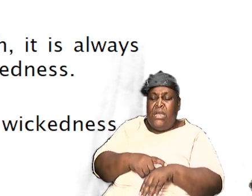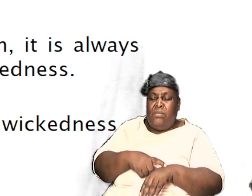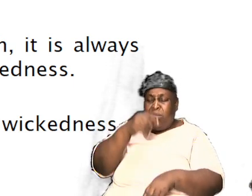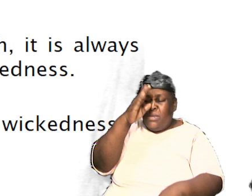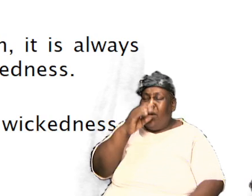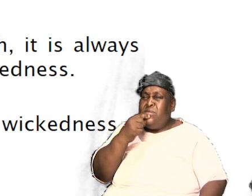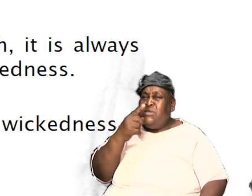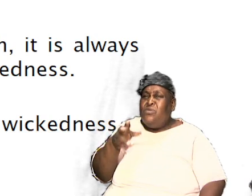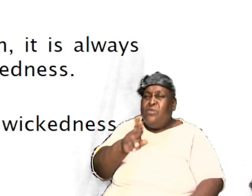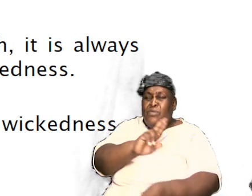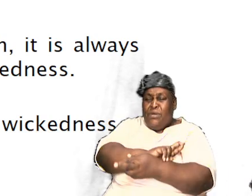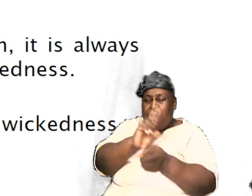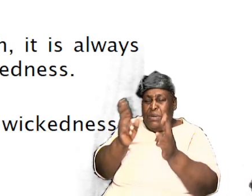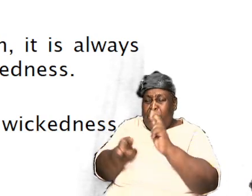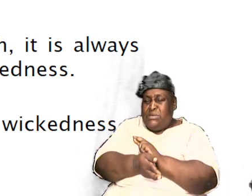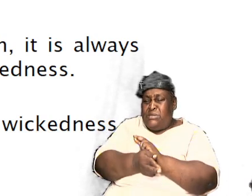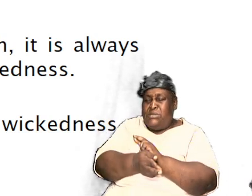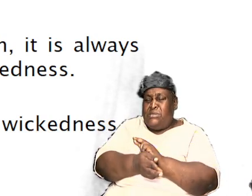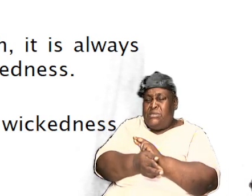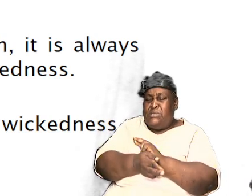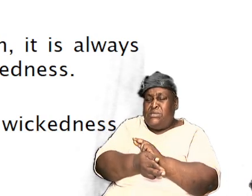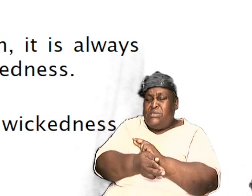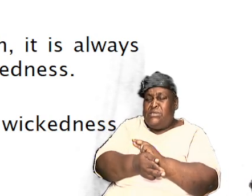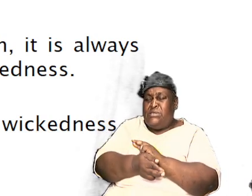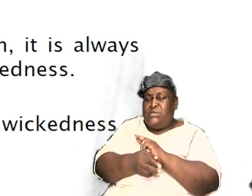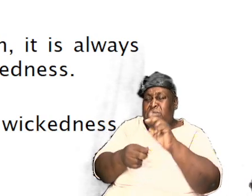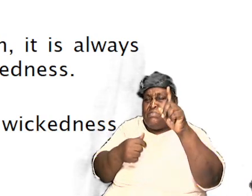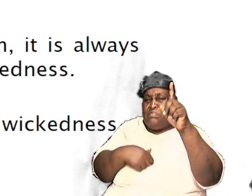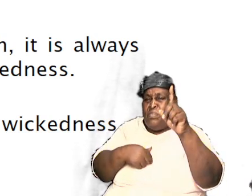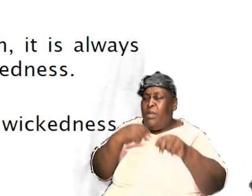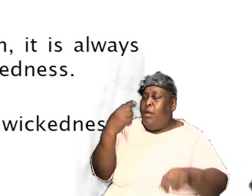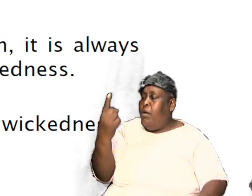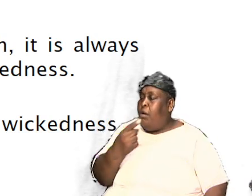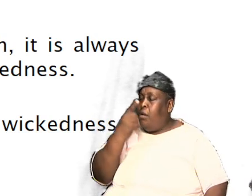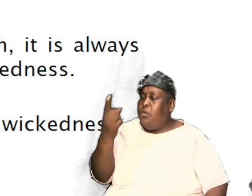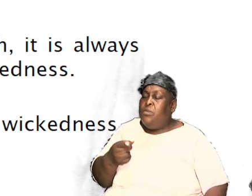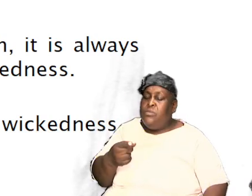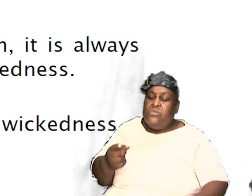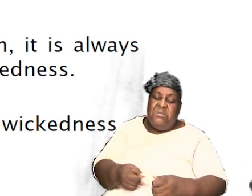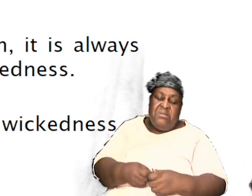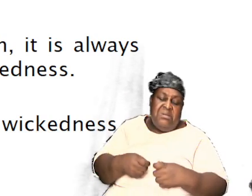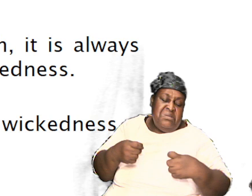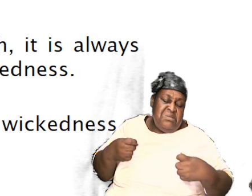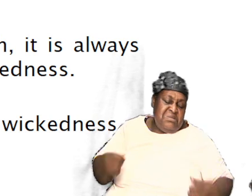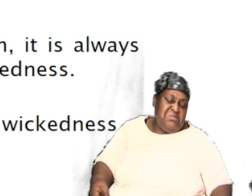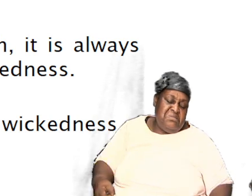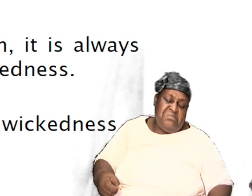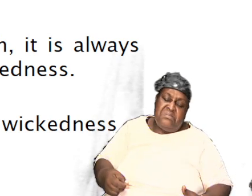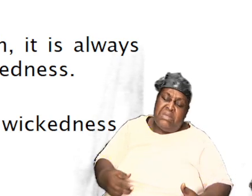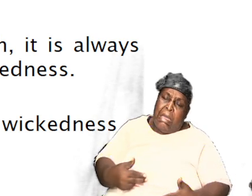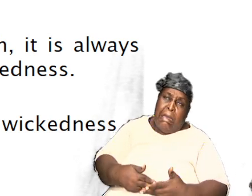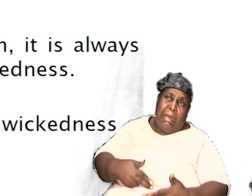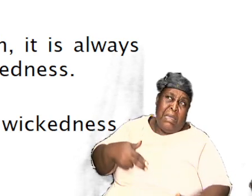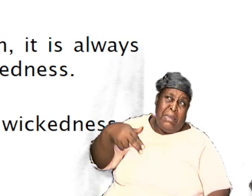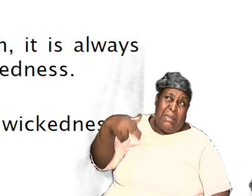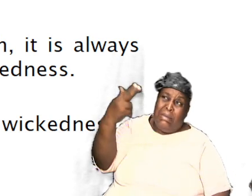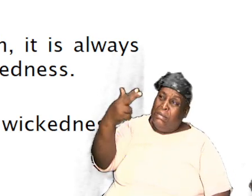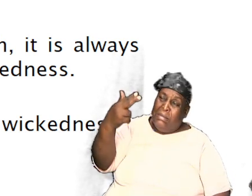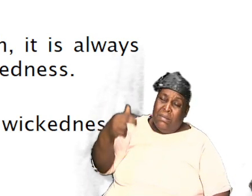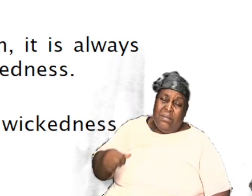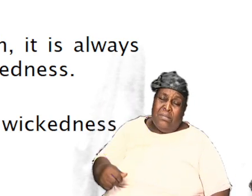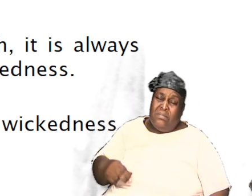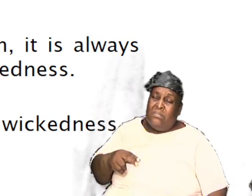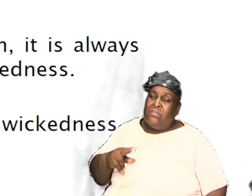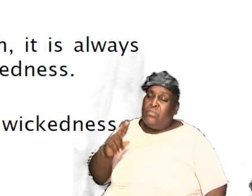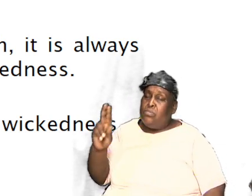repented me that. It is always when sin is at the highest point. And we use this to find